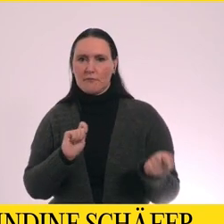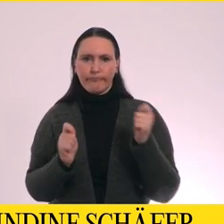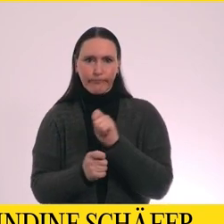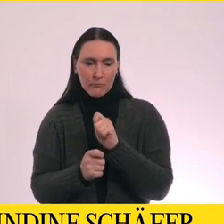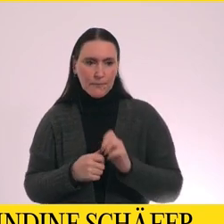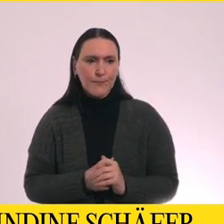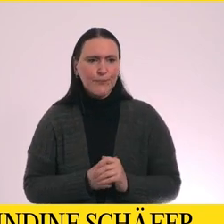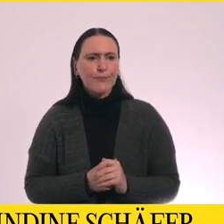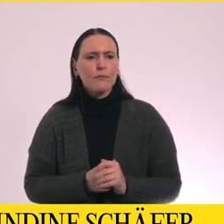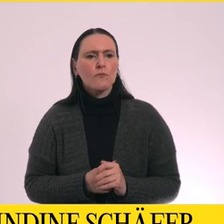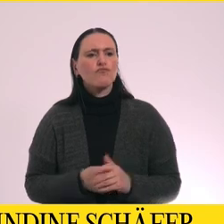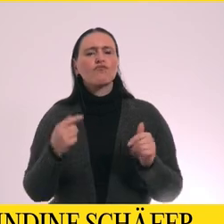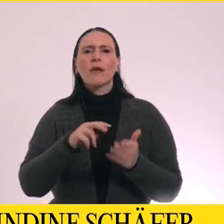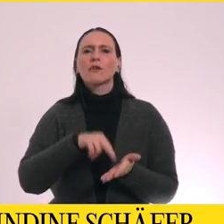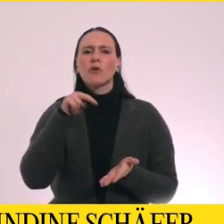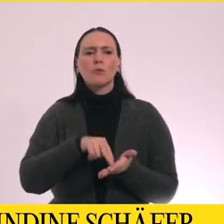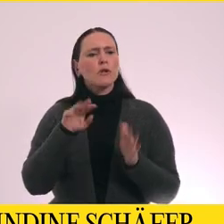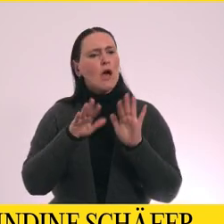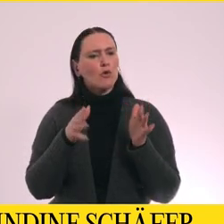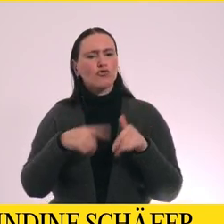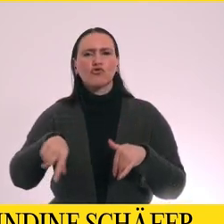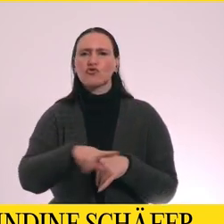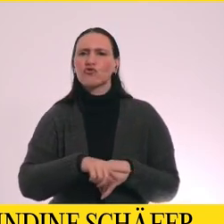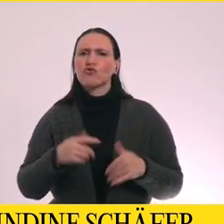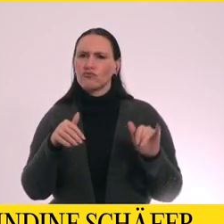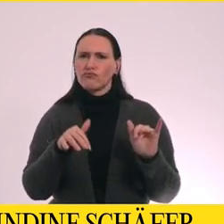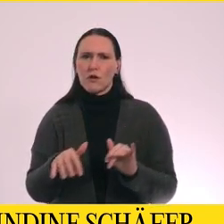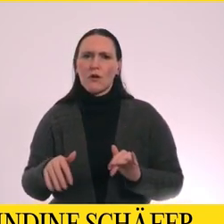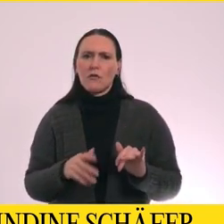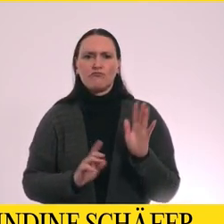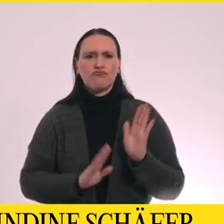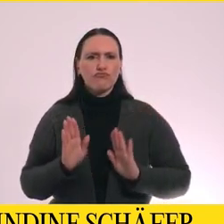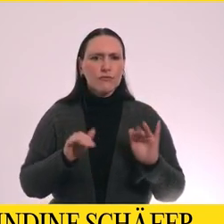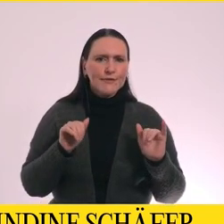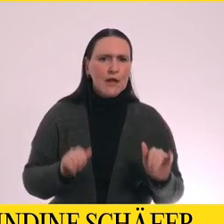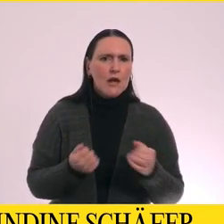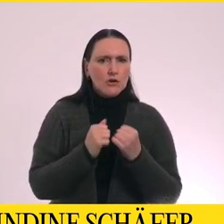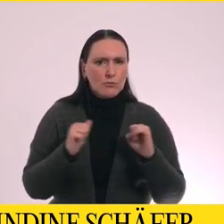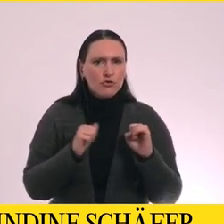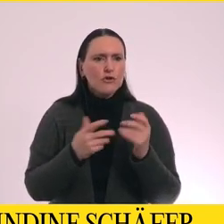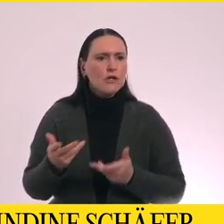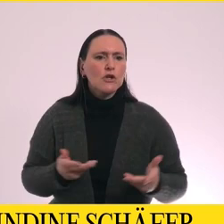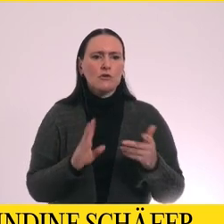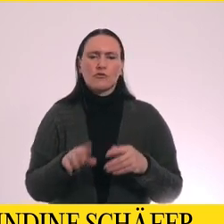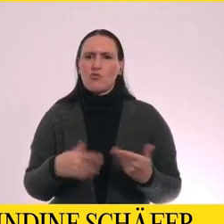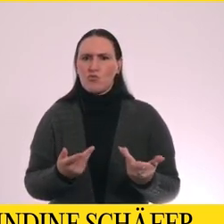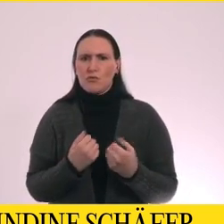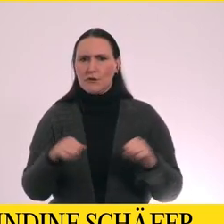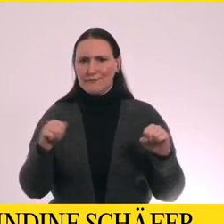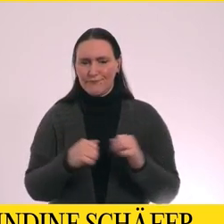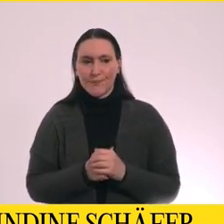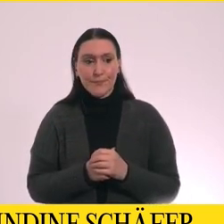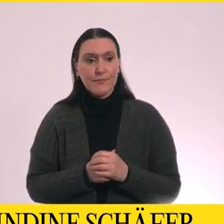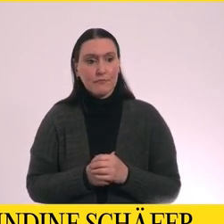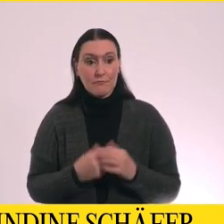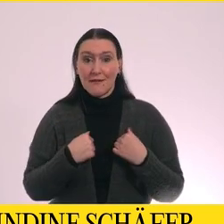accepts us with the heart. I feel free. I love it because if I'm coming, I feel it